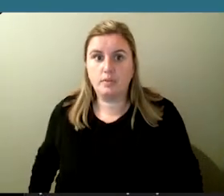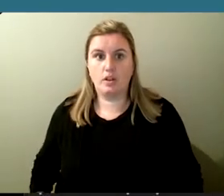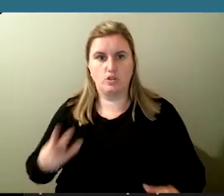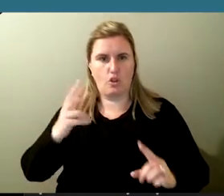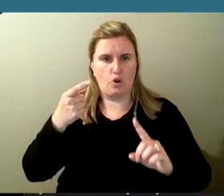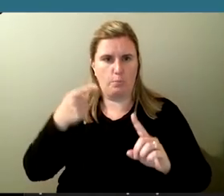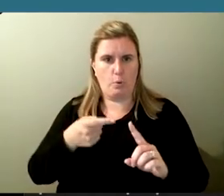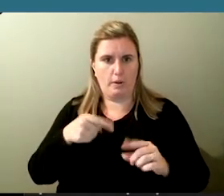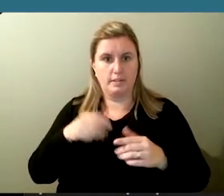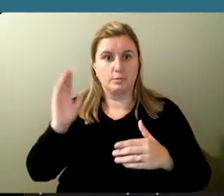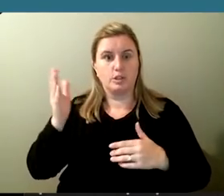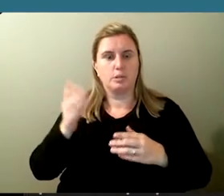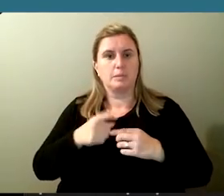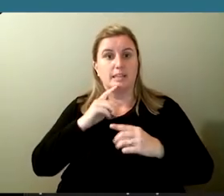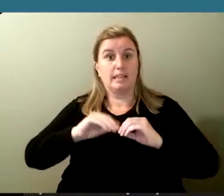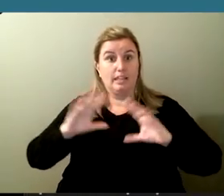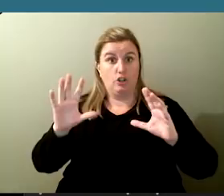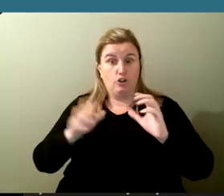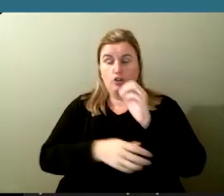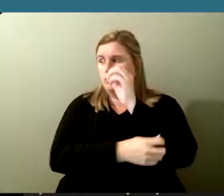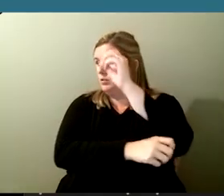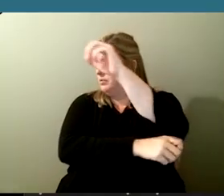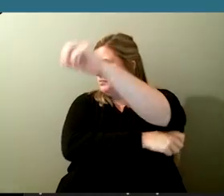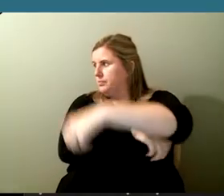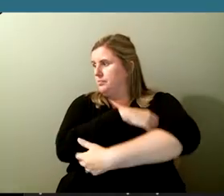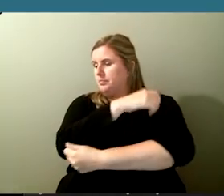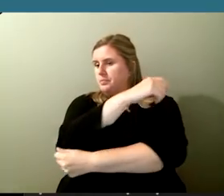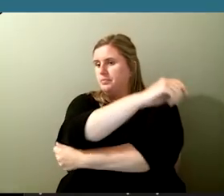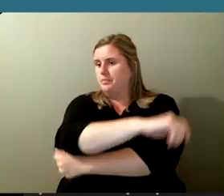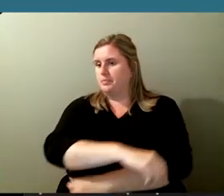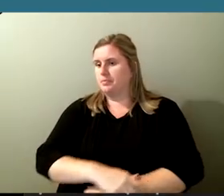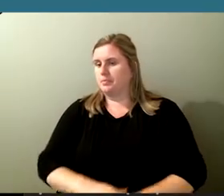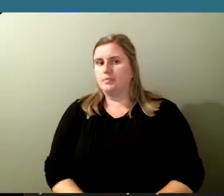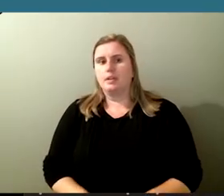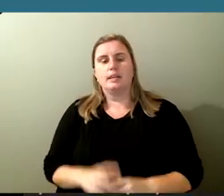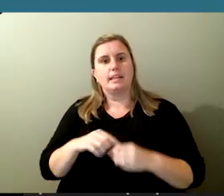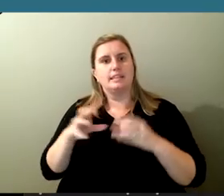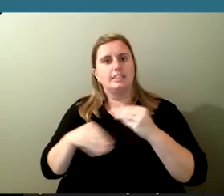presentation, other than, in addition to, the use of,